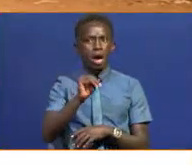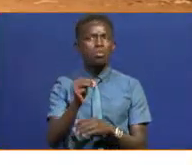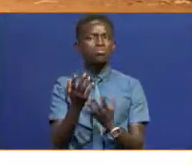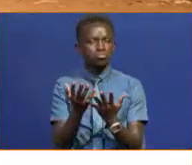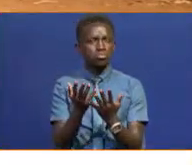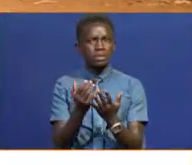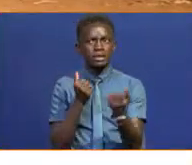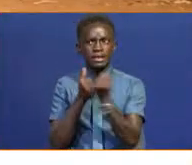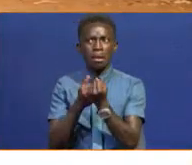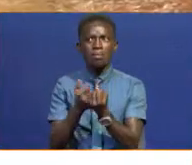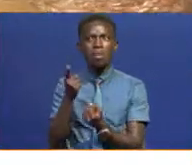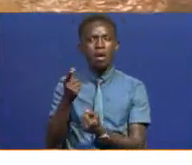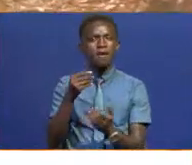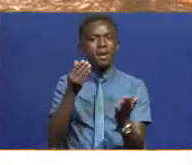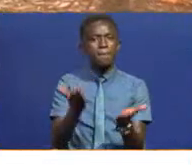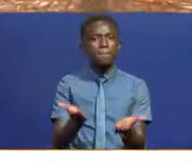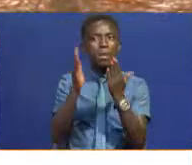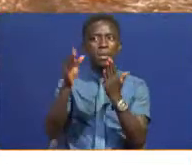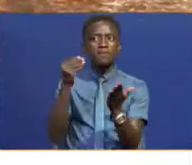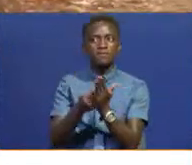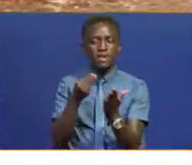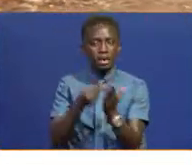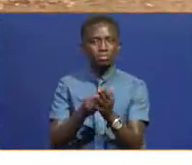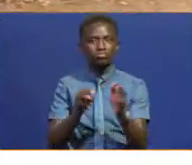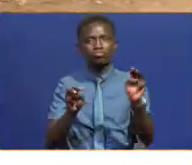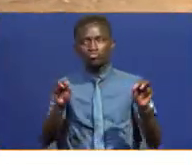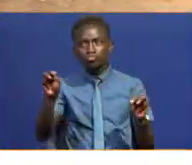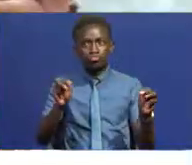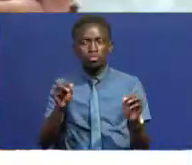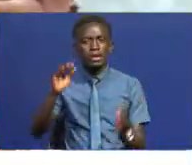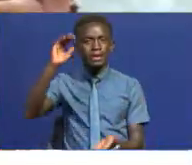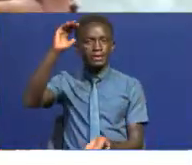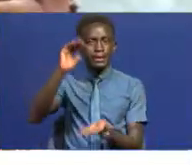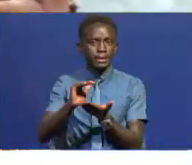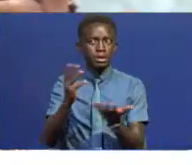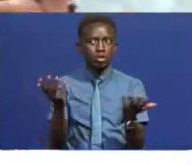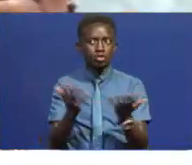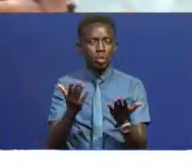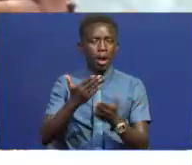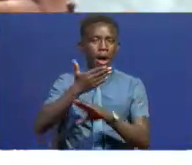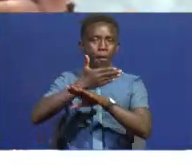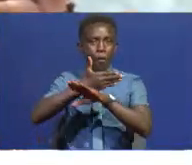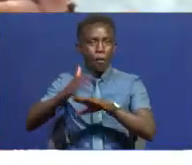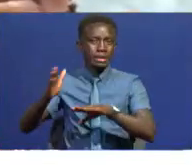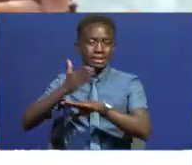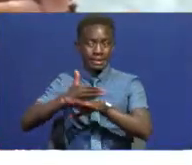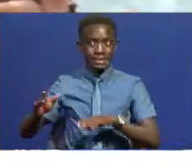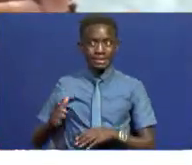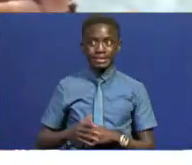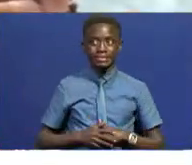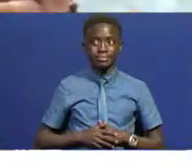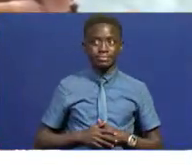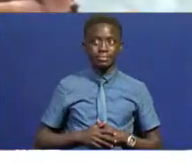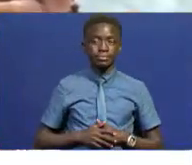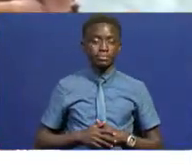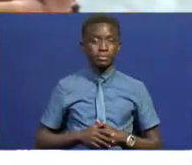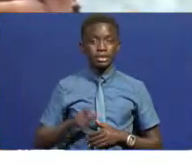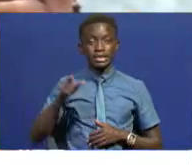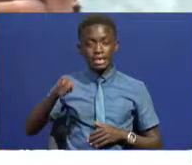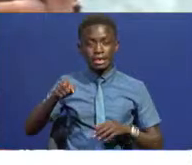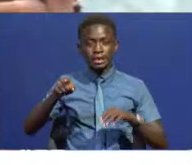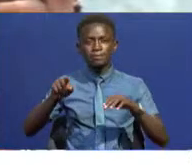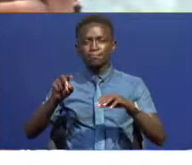improve financial management, reduce fraud and curb wastage. Na hii survey itaeza